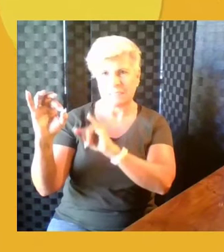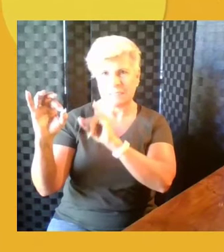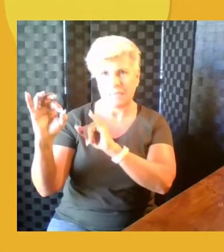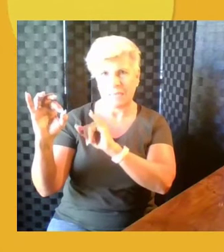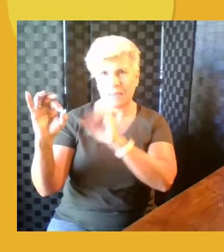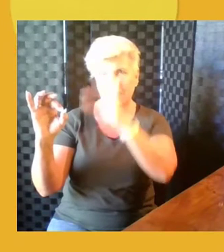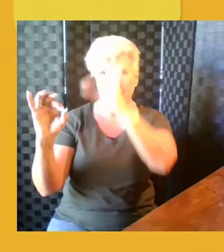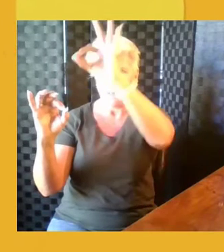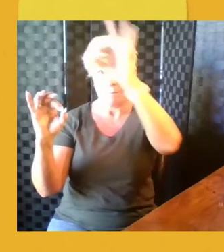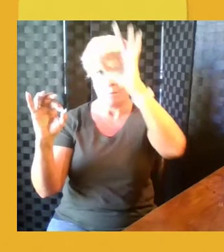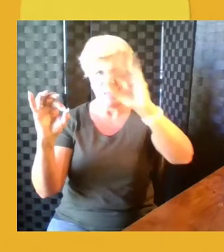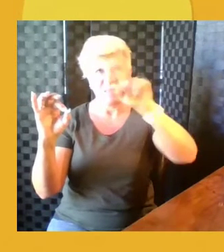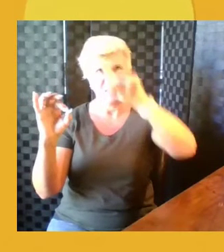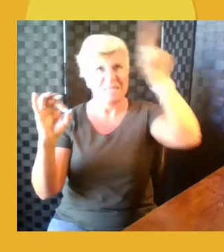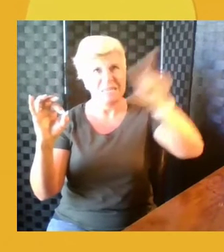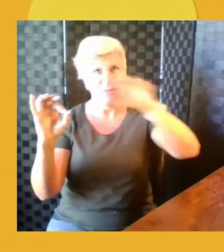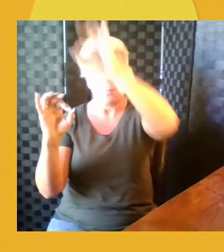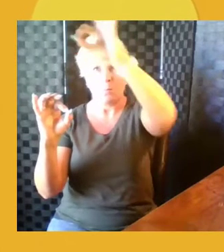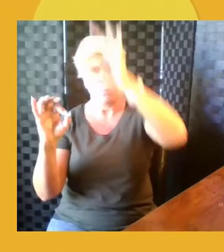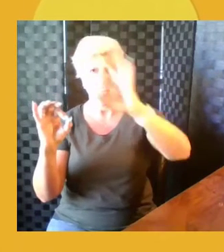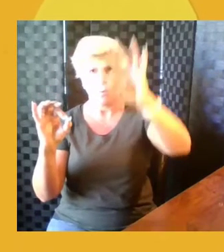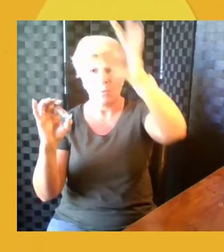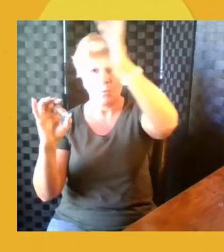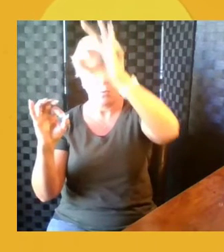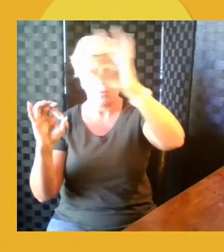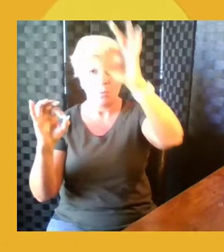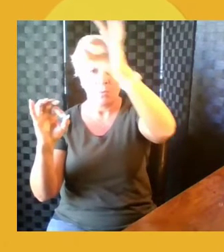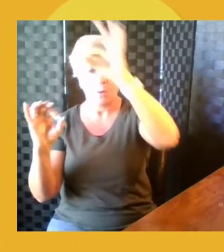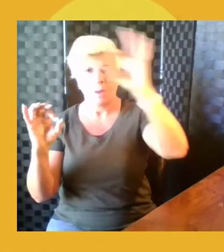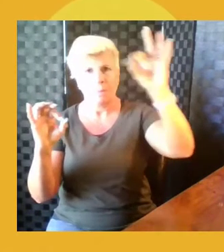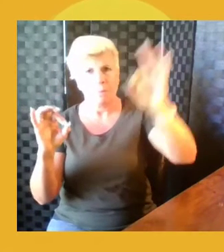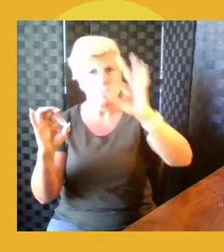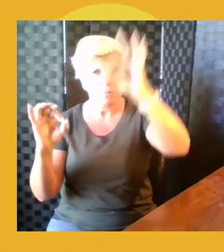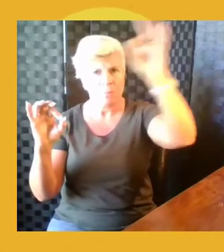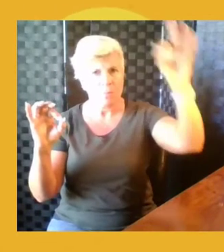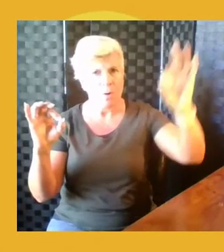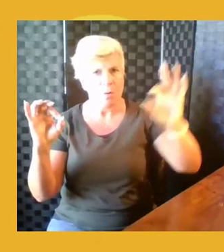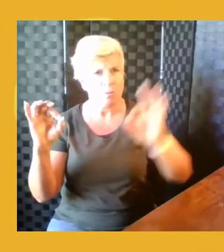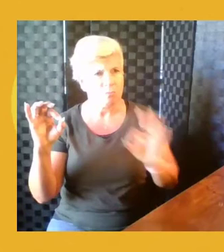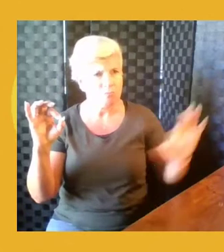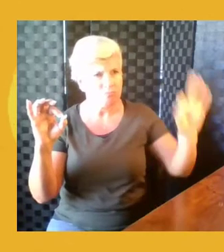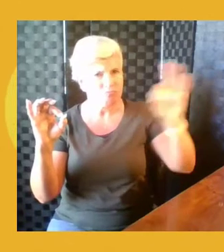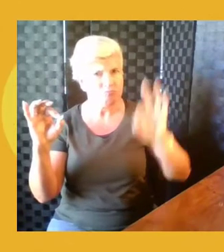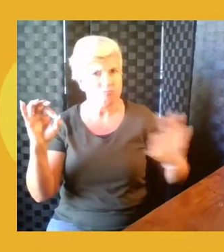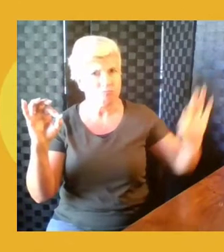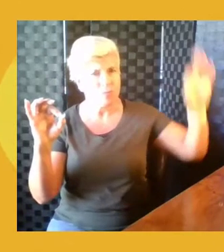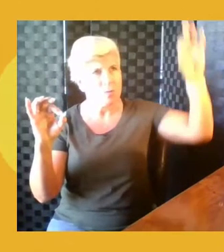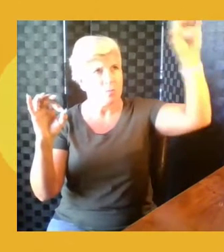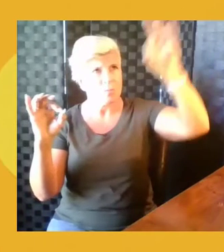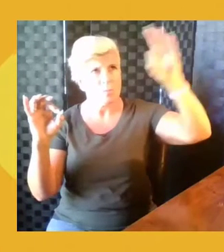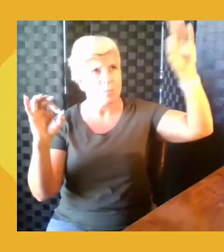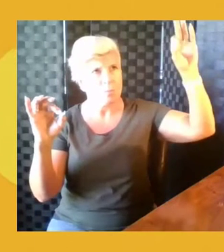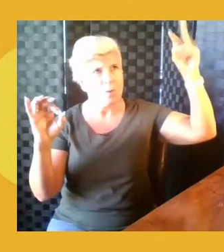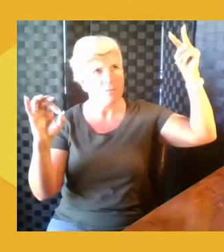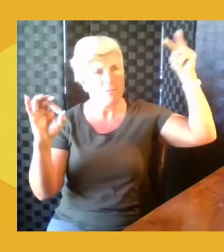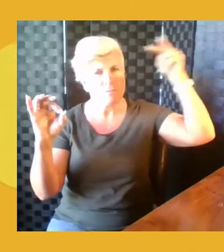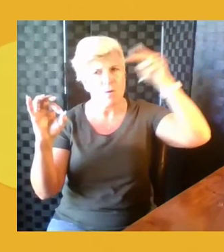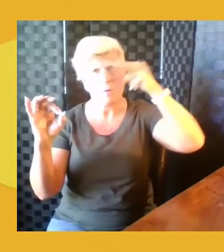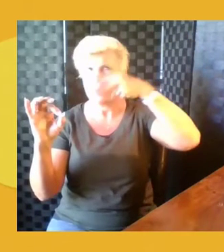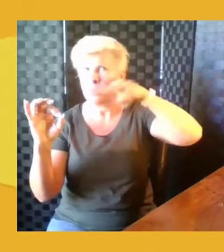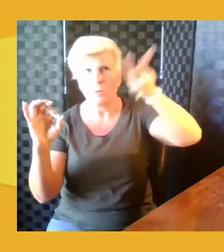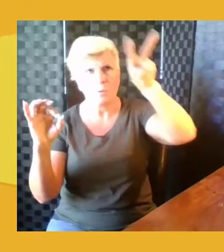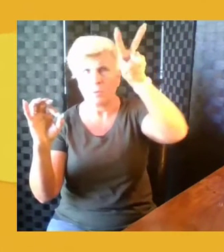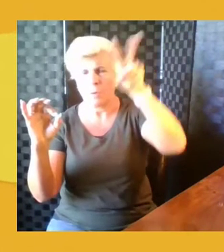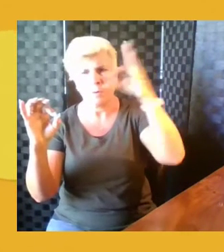Some of the other dots are moving. Notice that and then focus your attention on the very still dot.